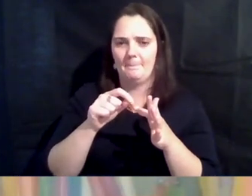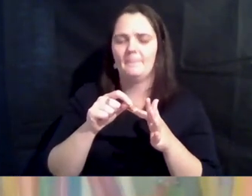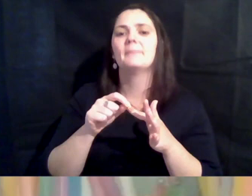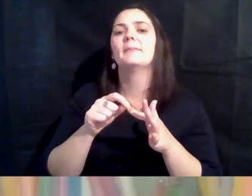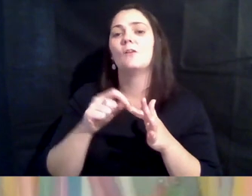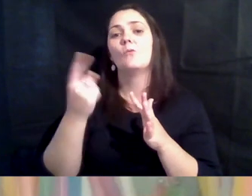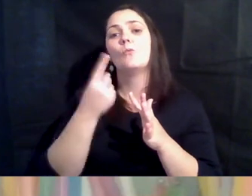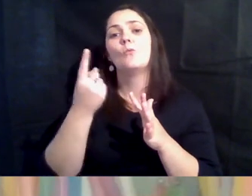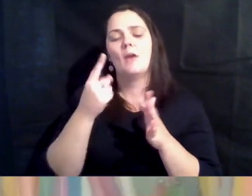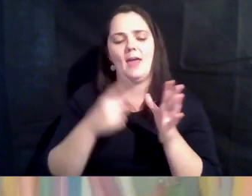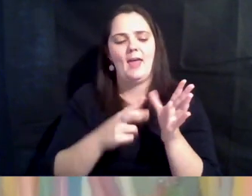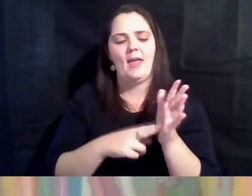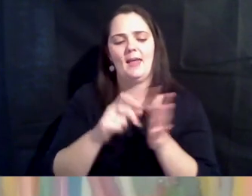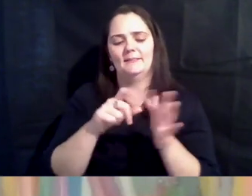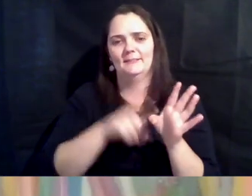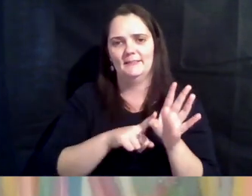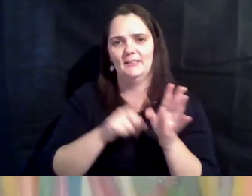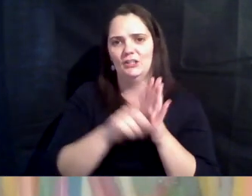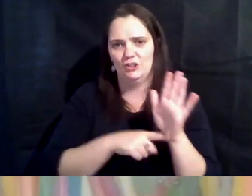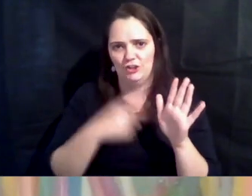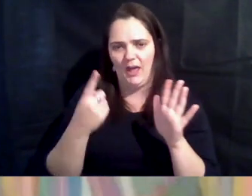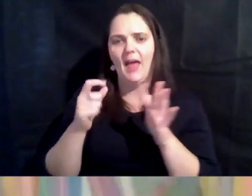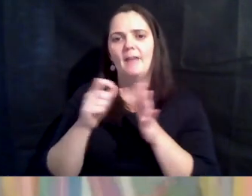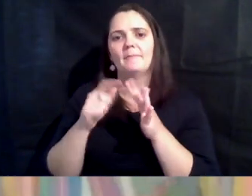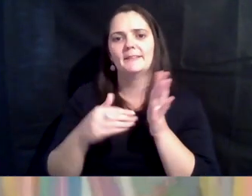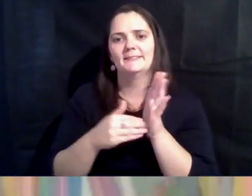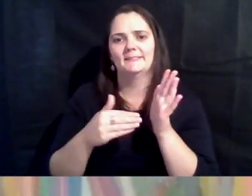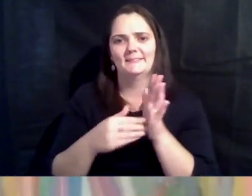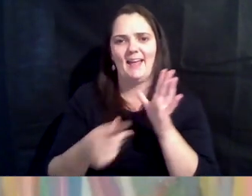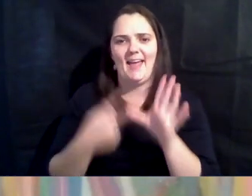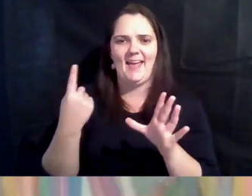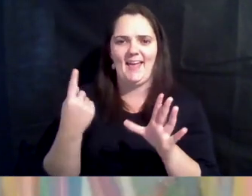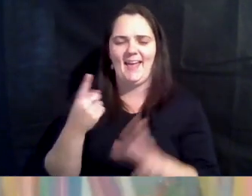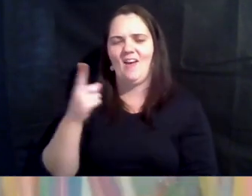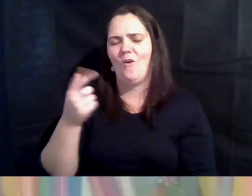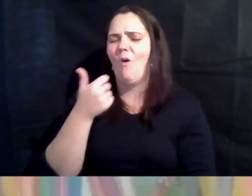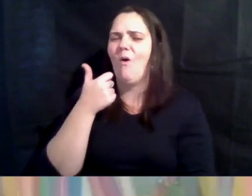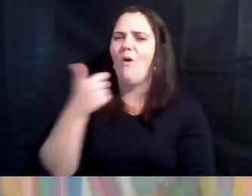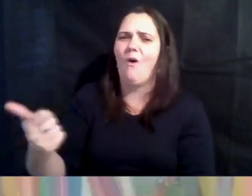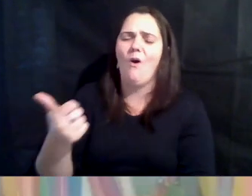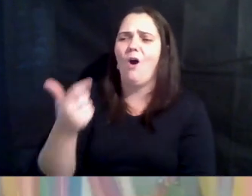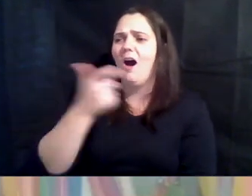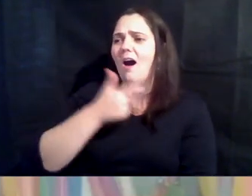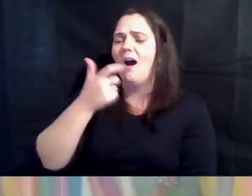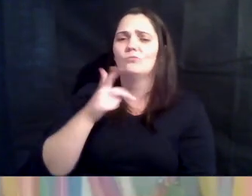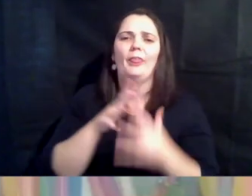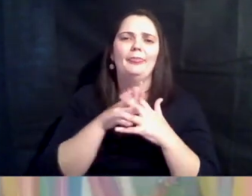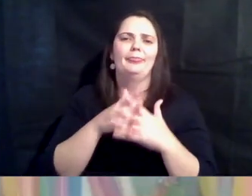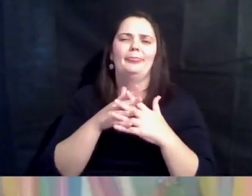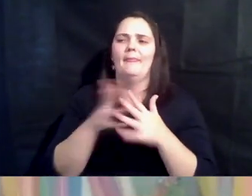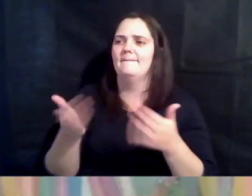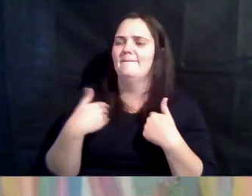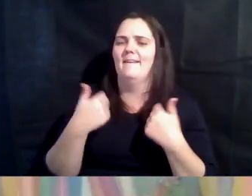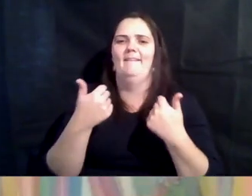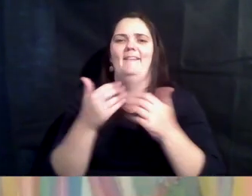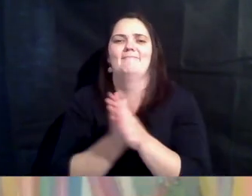Andy J Pizza is super funny and gives you like heaps of fun tips on how to stay motivated. And if you want to